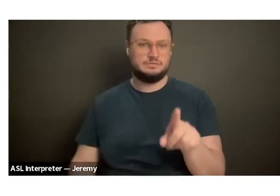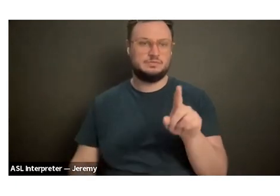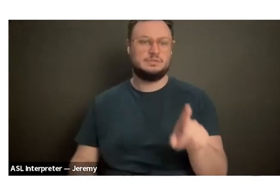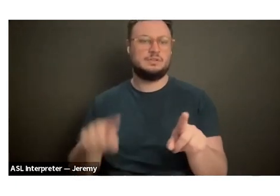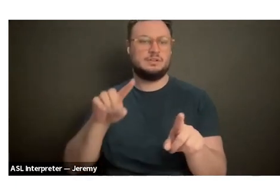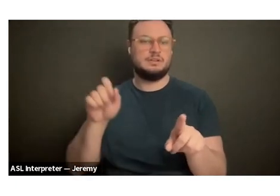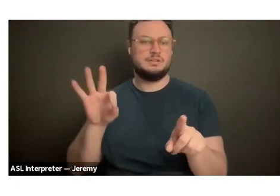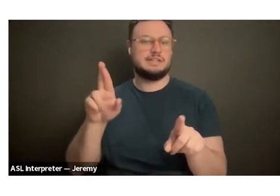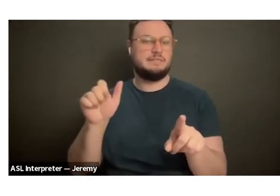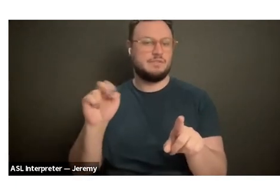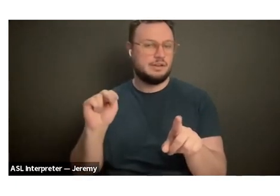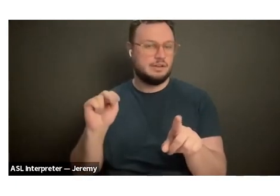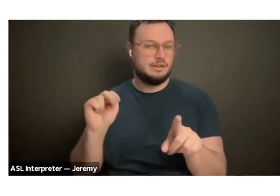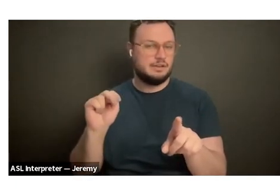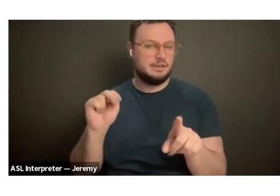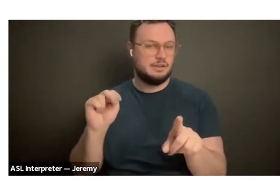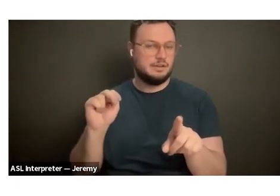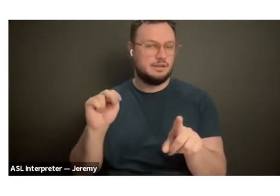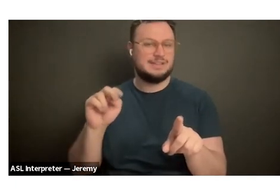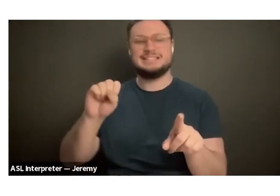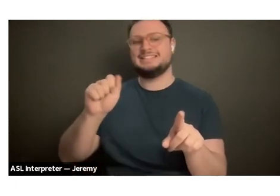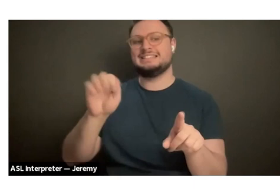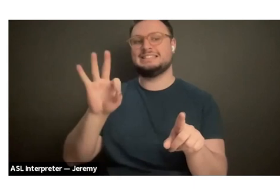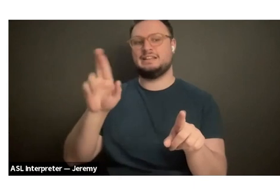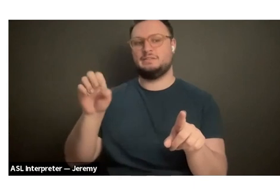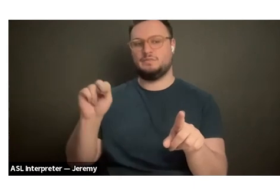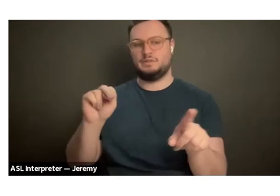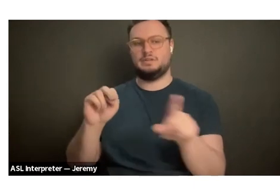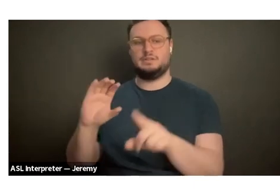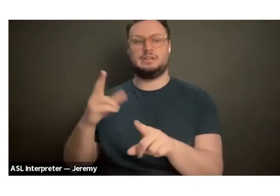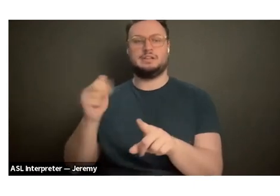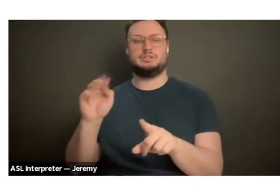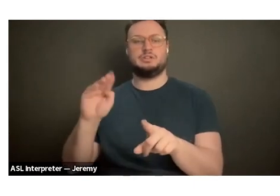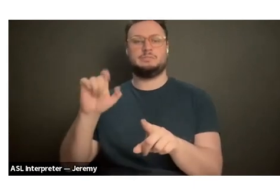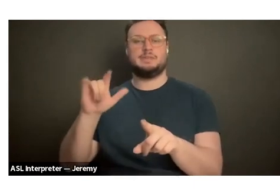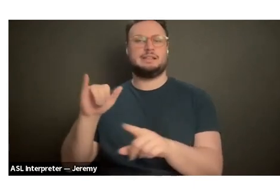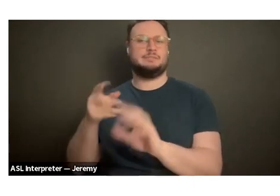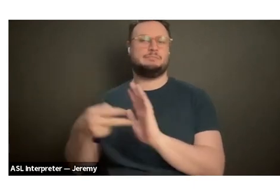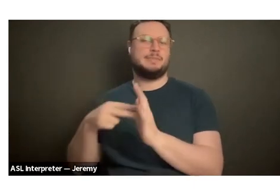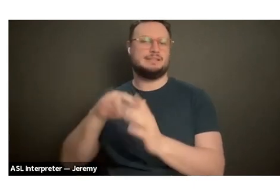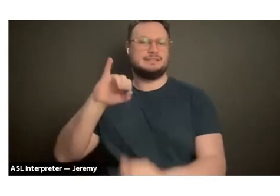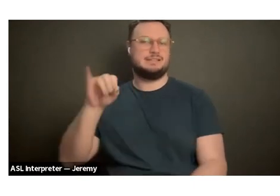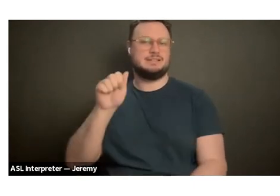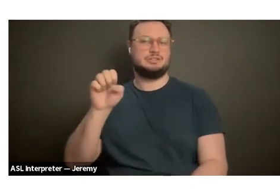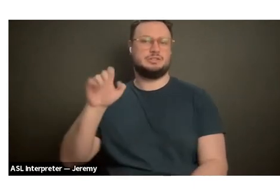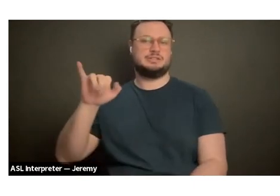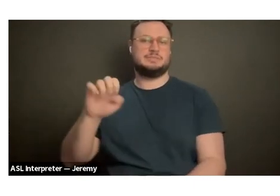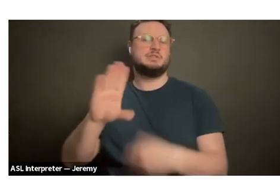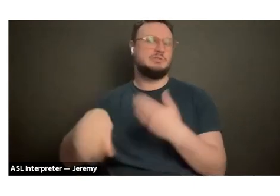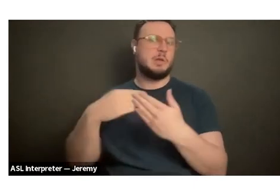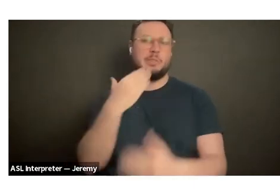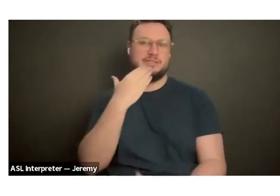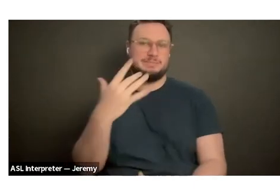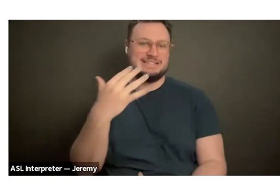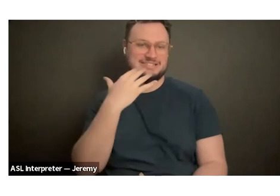Zafran is saffron, and Jameli is jasmine, because that's what I am, all those spicy things. Next